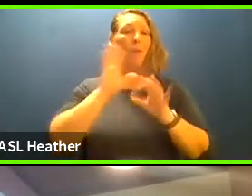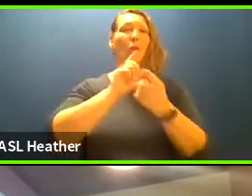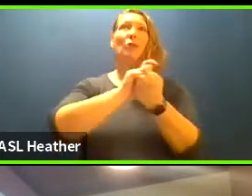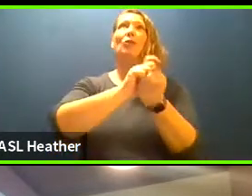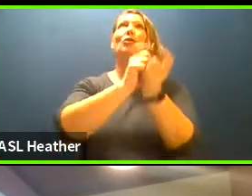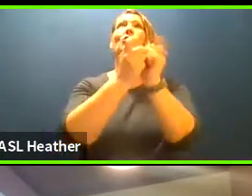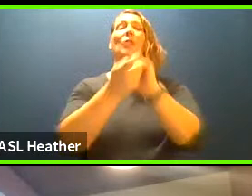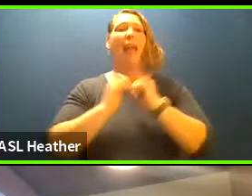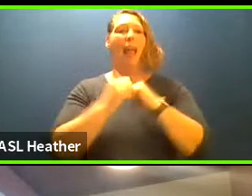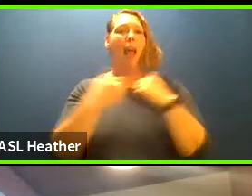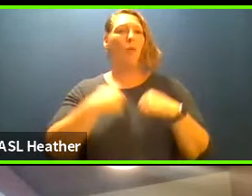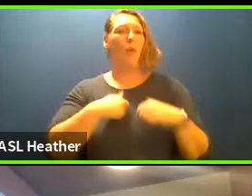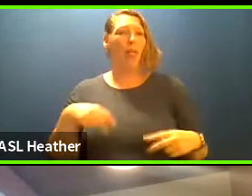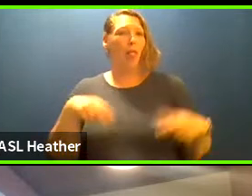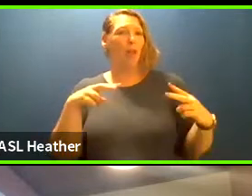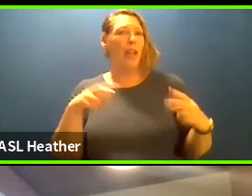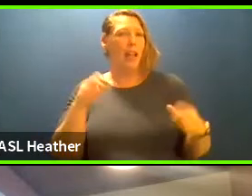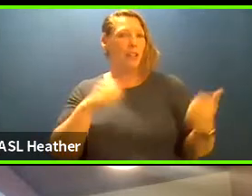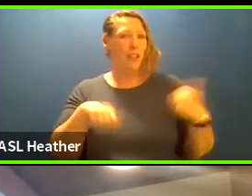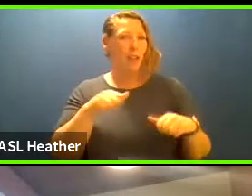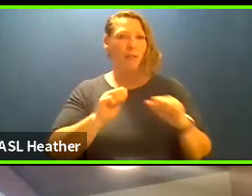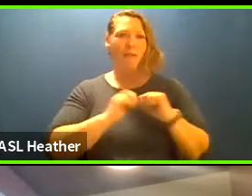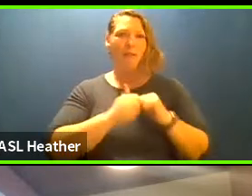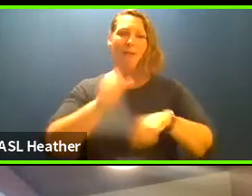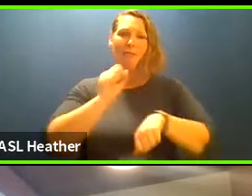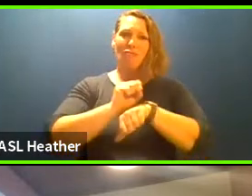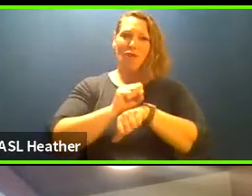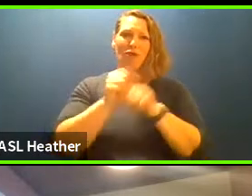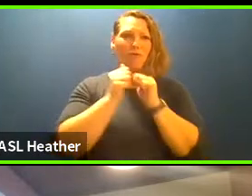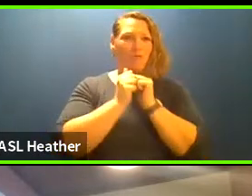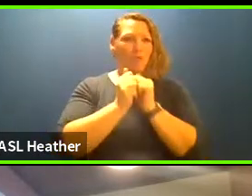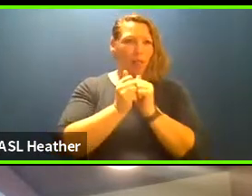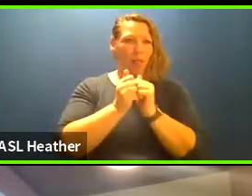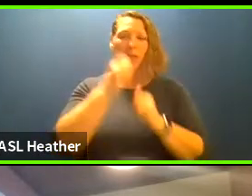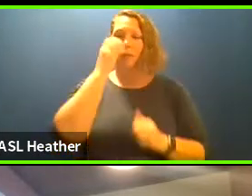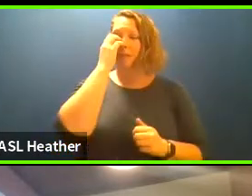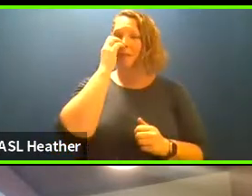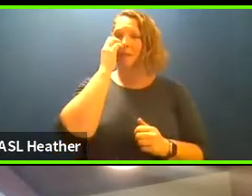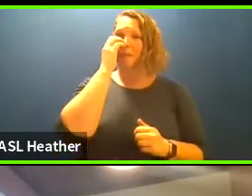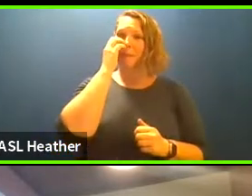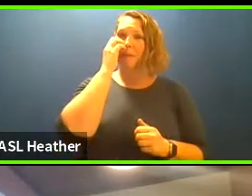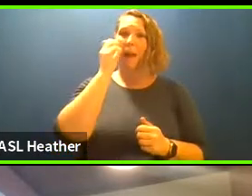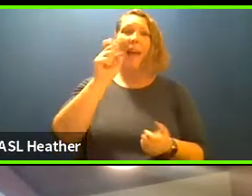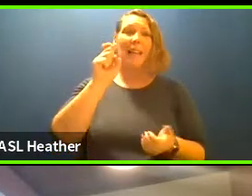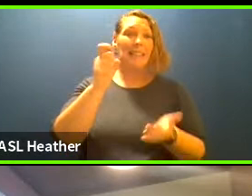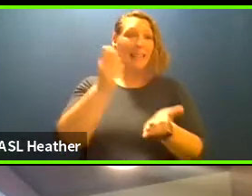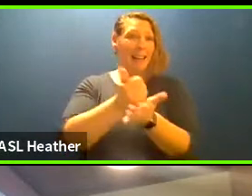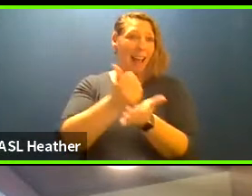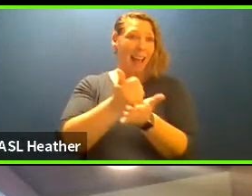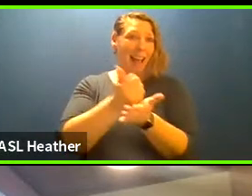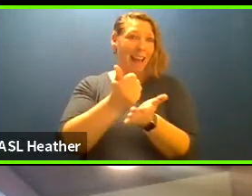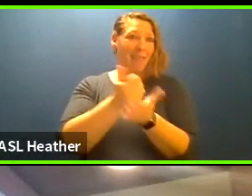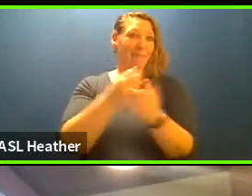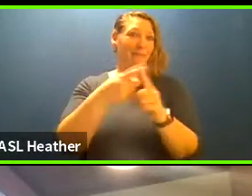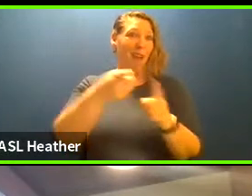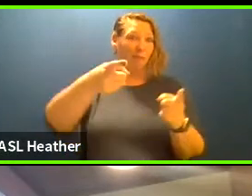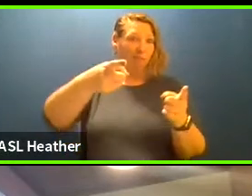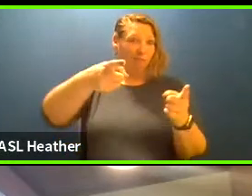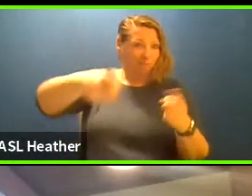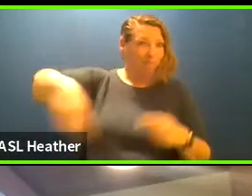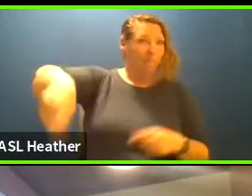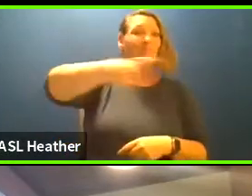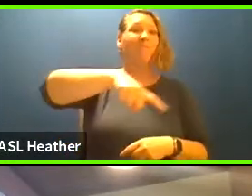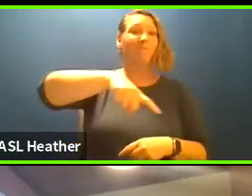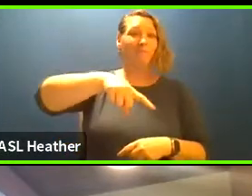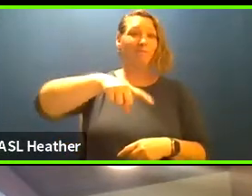how we look at each other and how we work together. So I need some help from everyone on this committee.